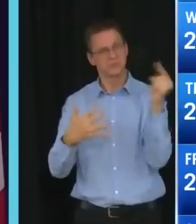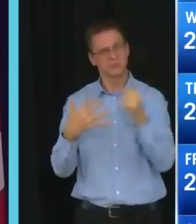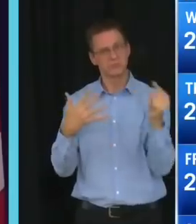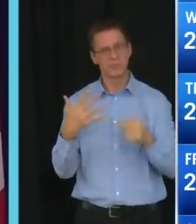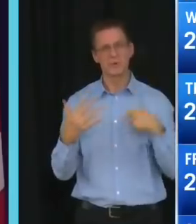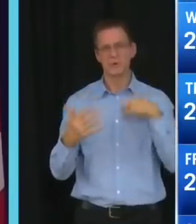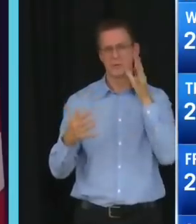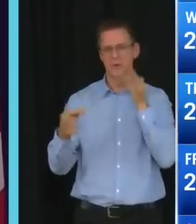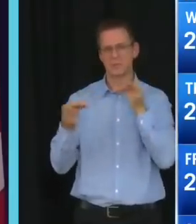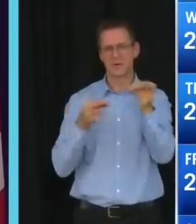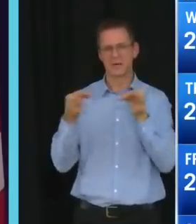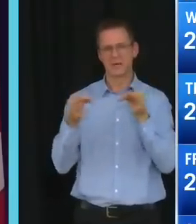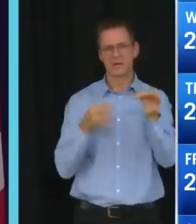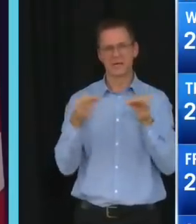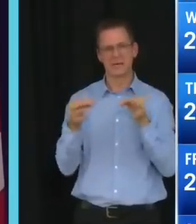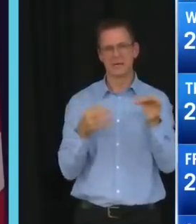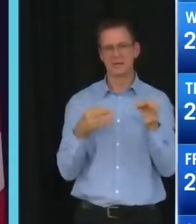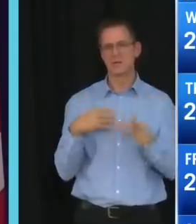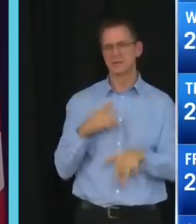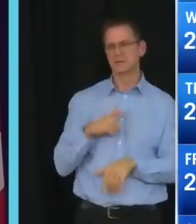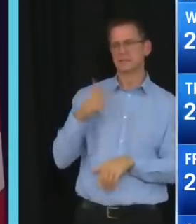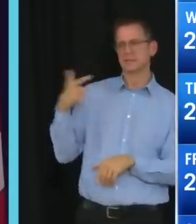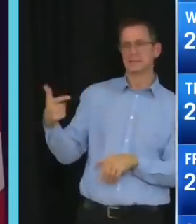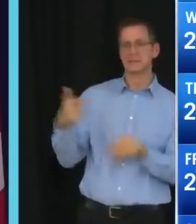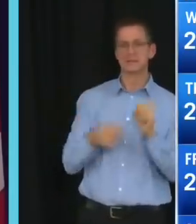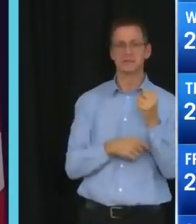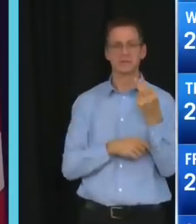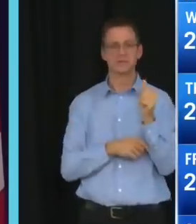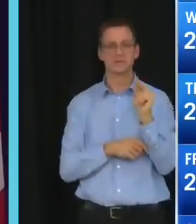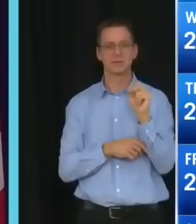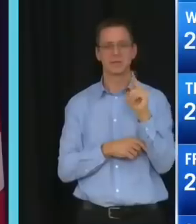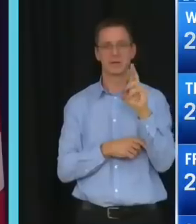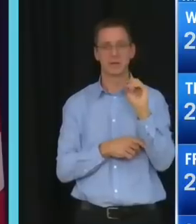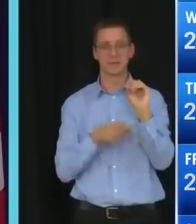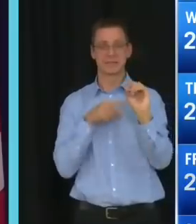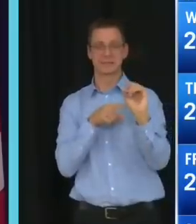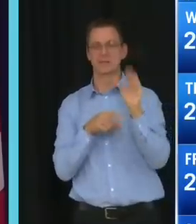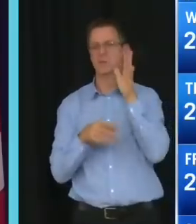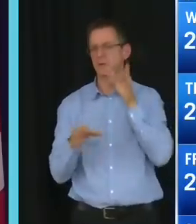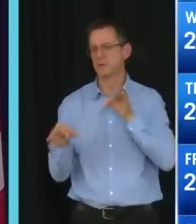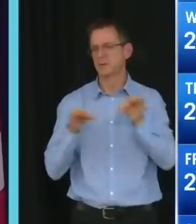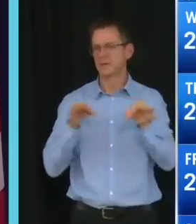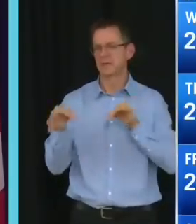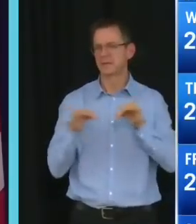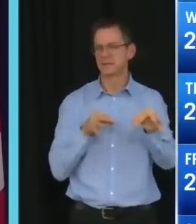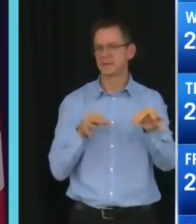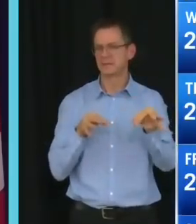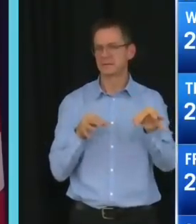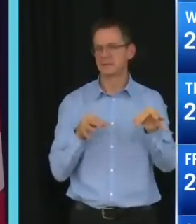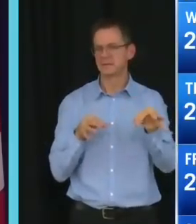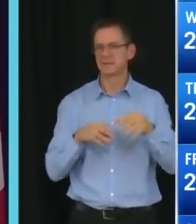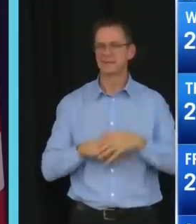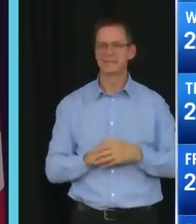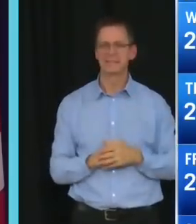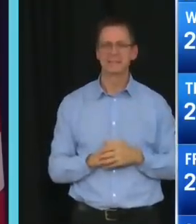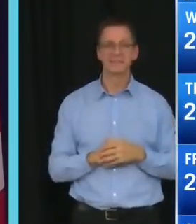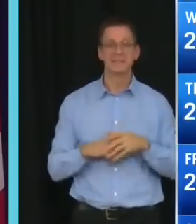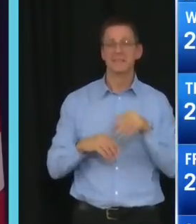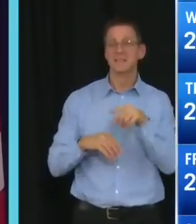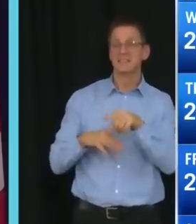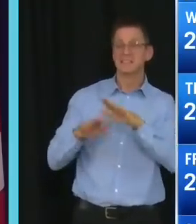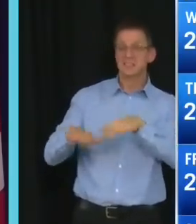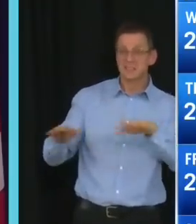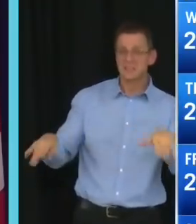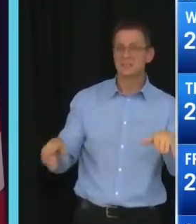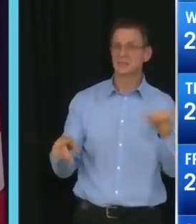moment. We have sought to minimize the impact of new health measures on children, recognizing that they have suffered